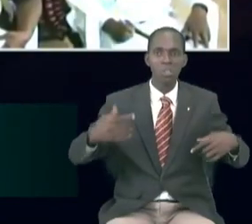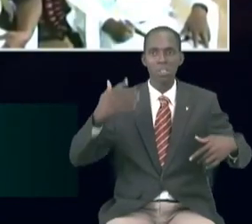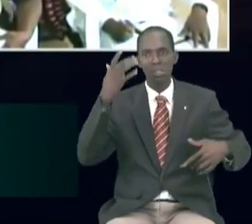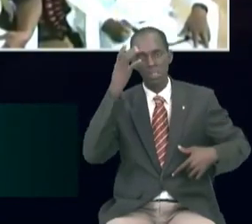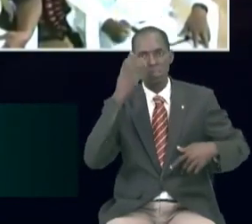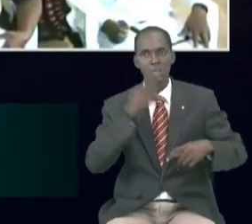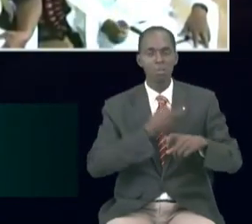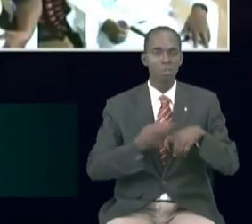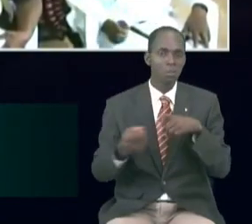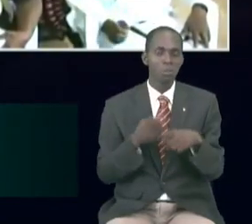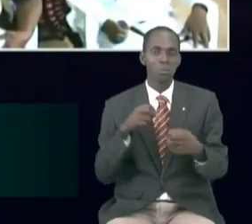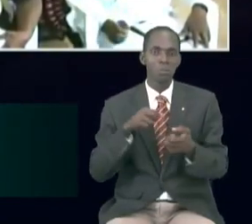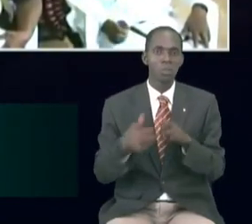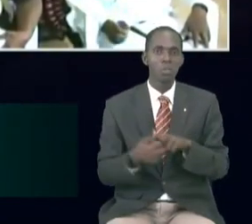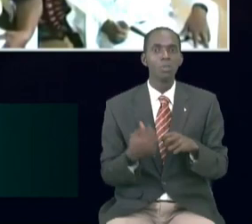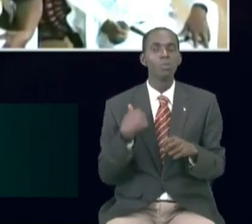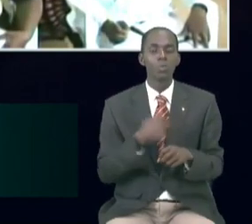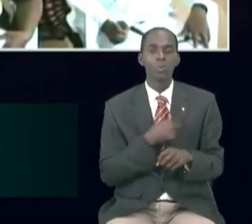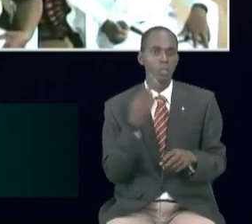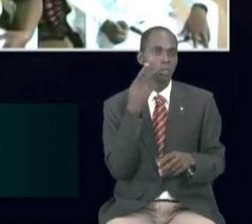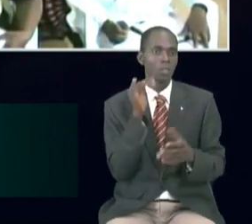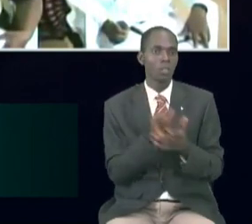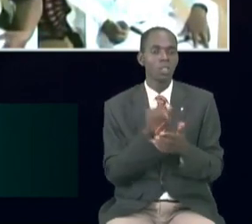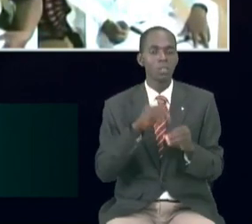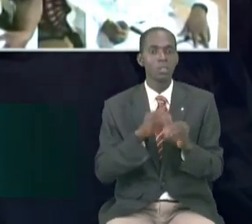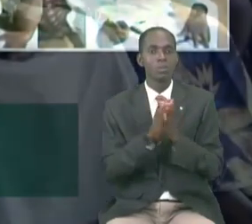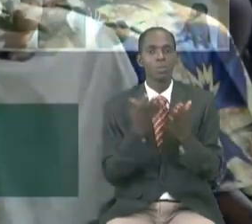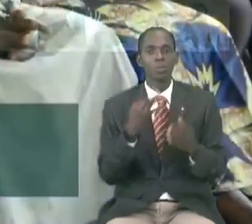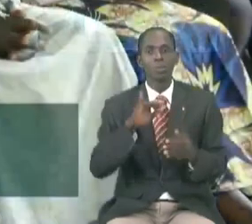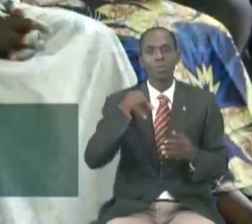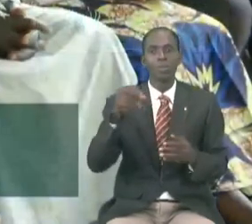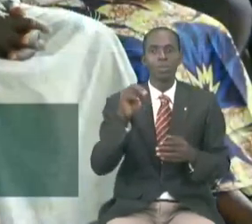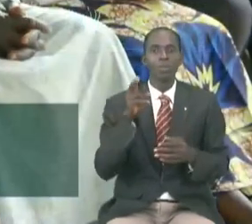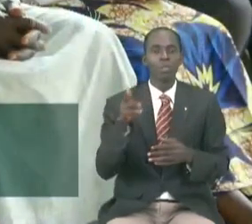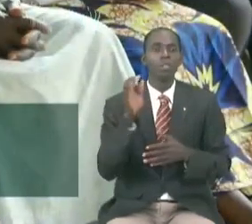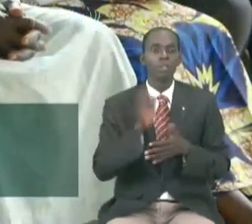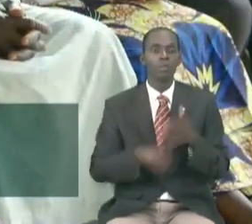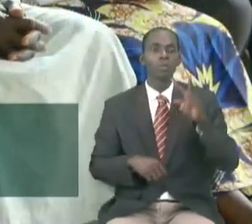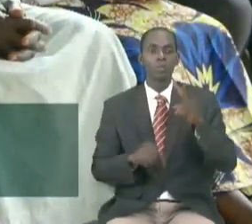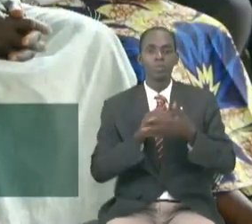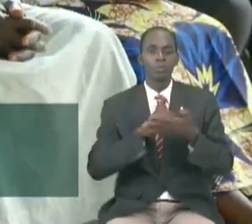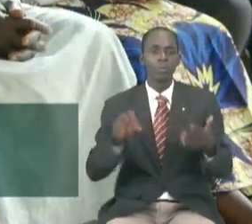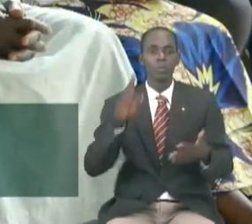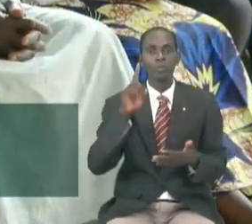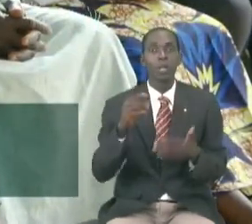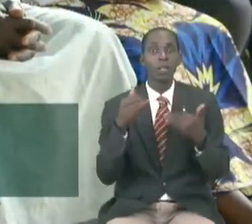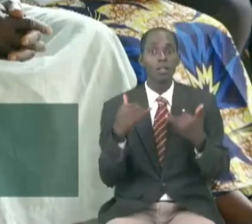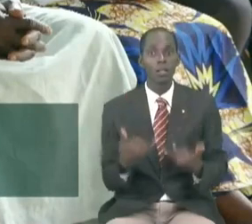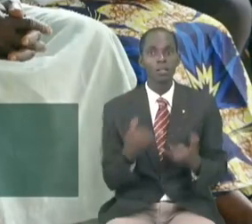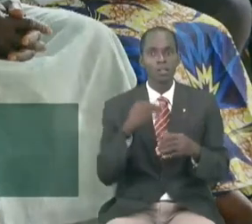look at Psalm 107, reading from verse 17. Psalm 107, verse 17,